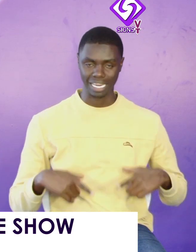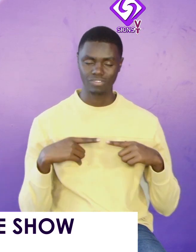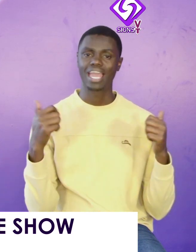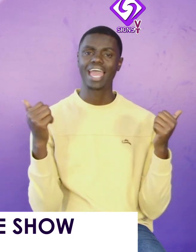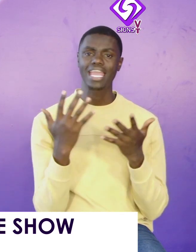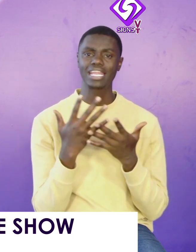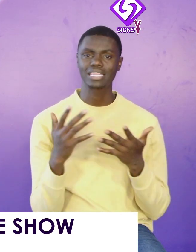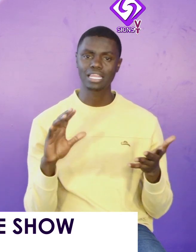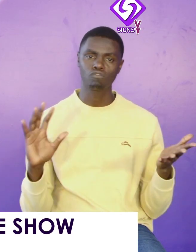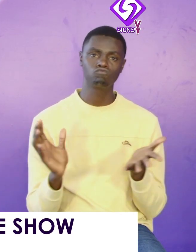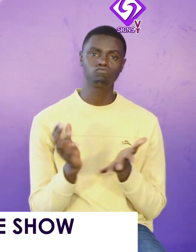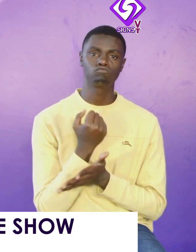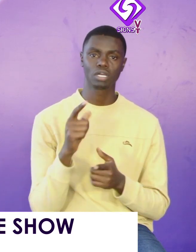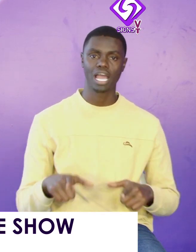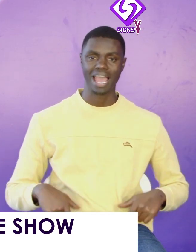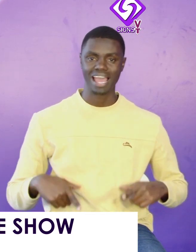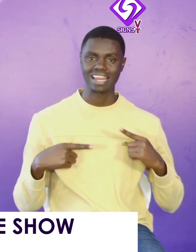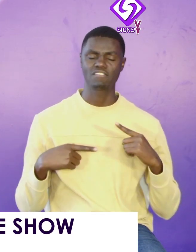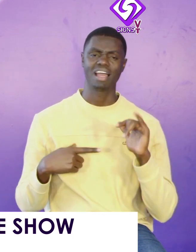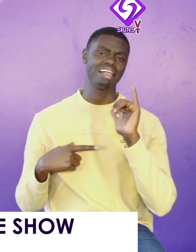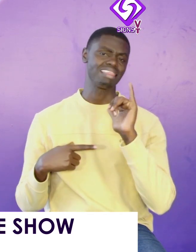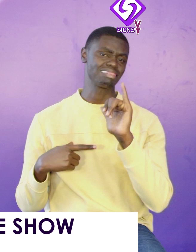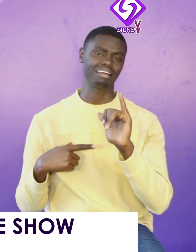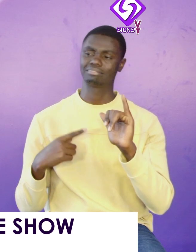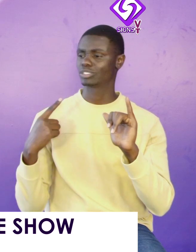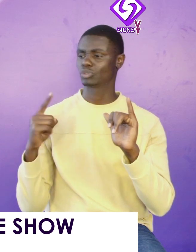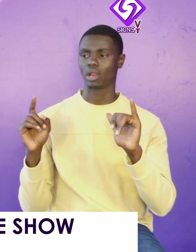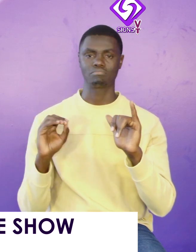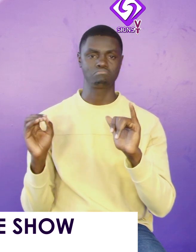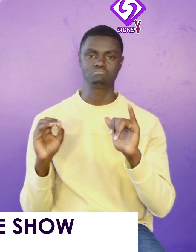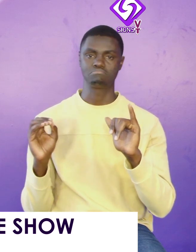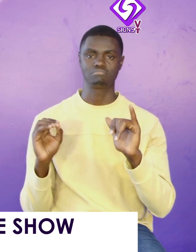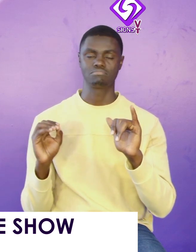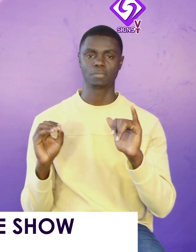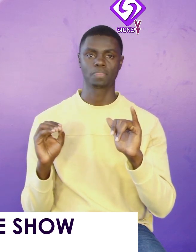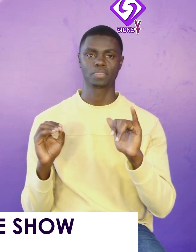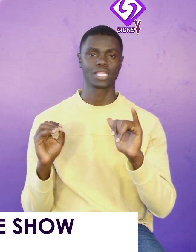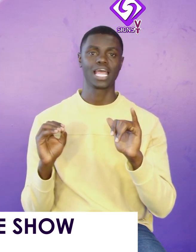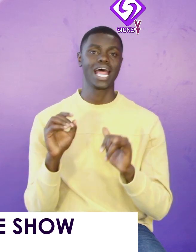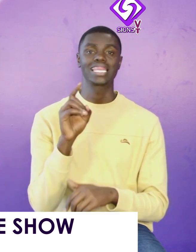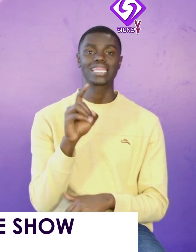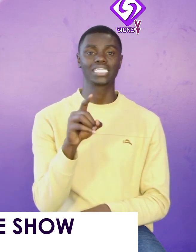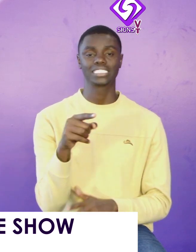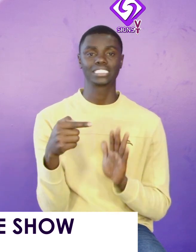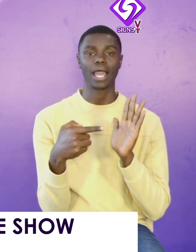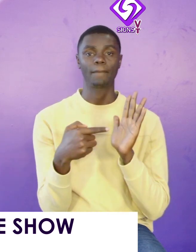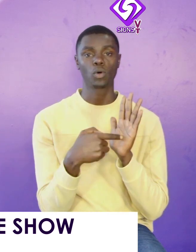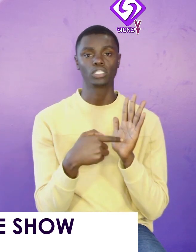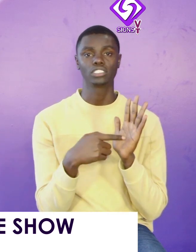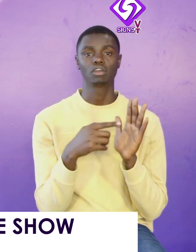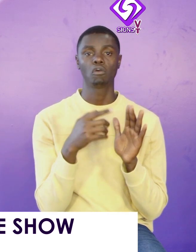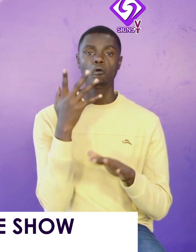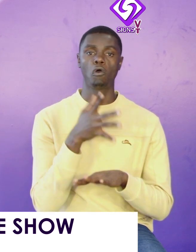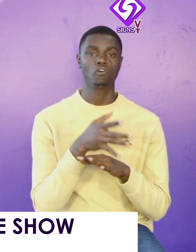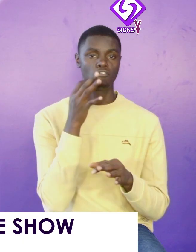from you, that is not correct doctrine. That is a mark of a false